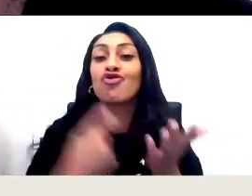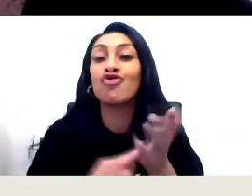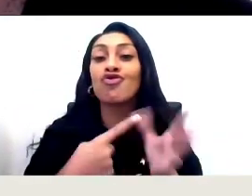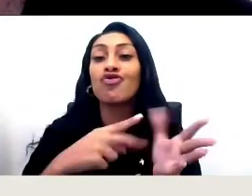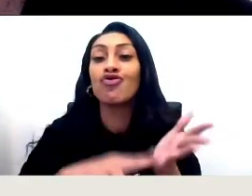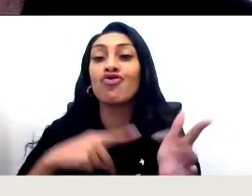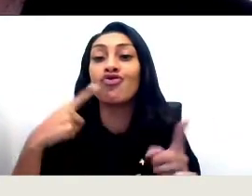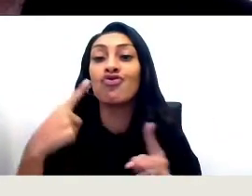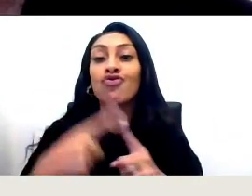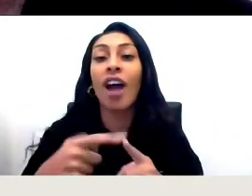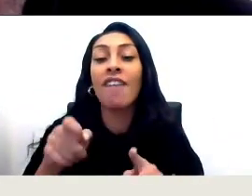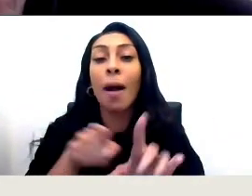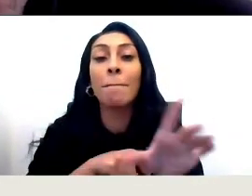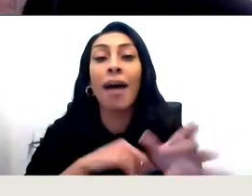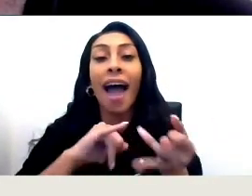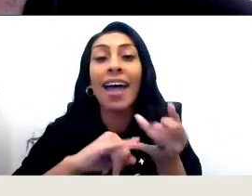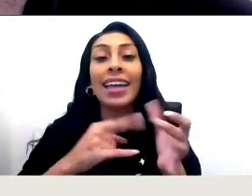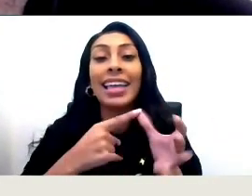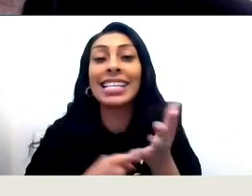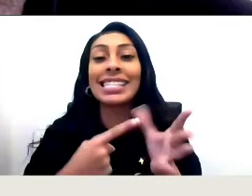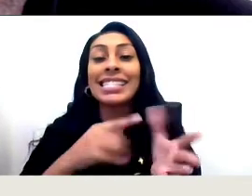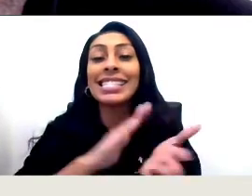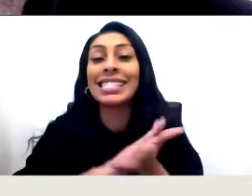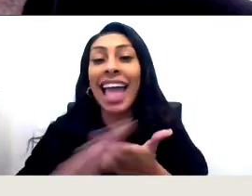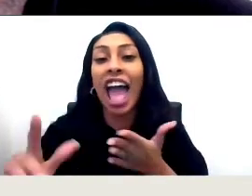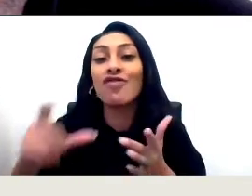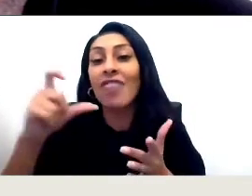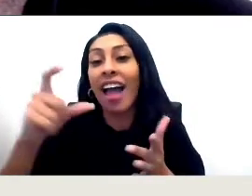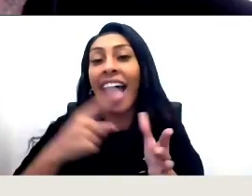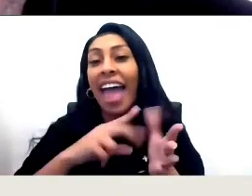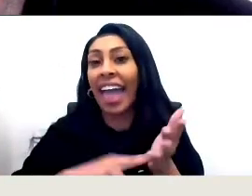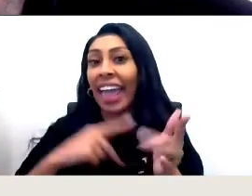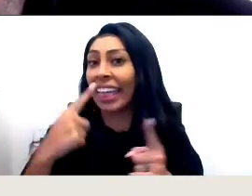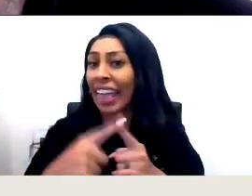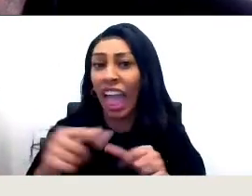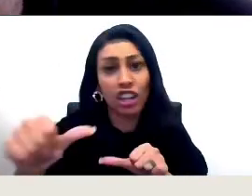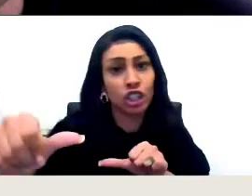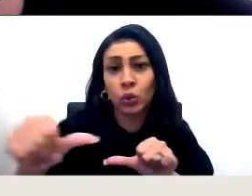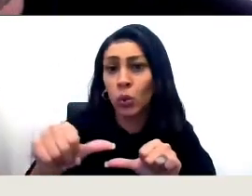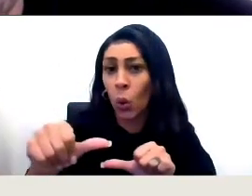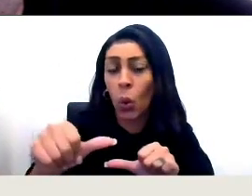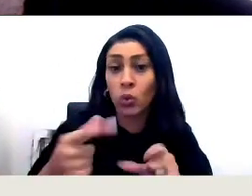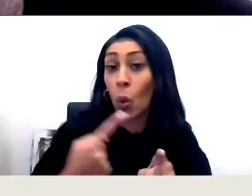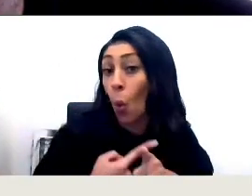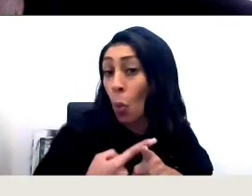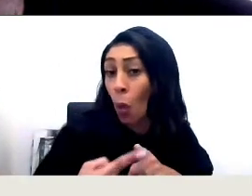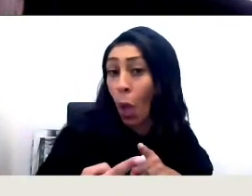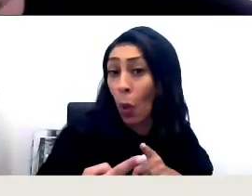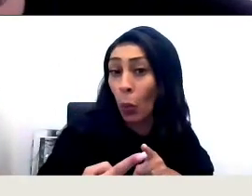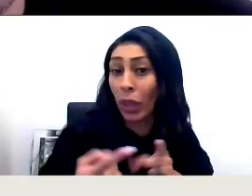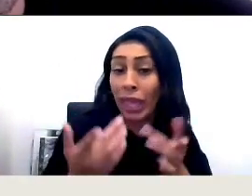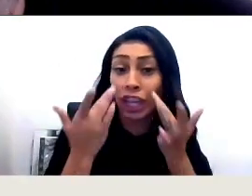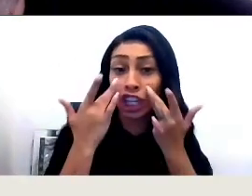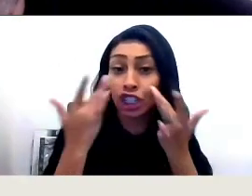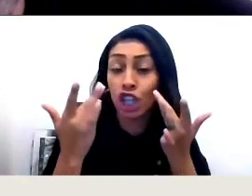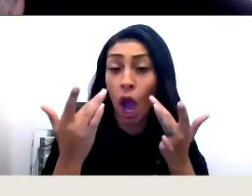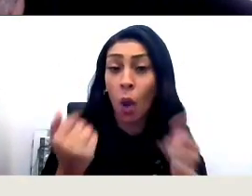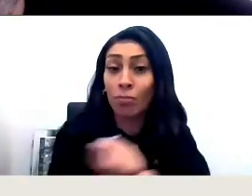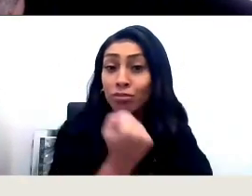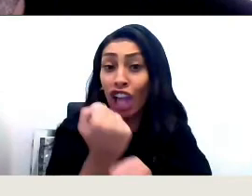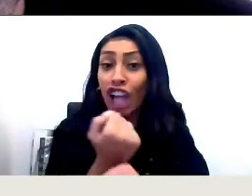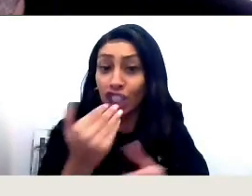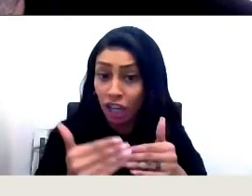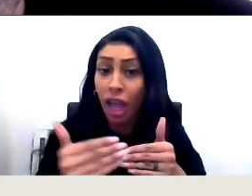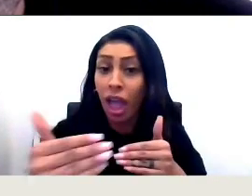by a playwright called Sarah Kane. And we had a really short run. We only ran for a week and a bit. But